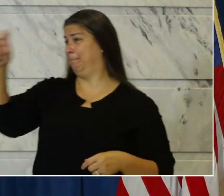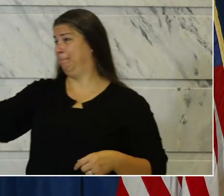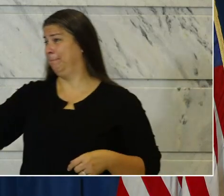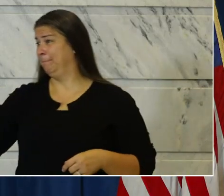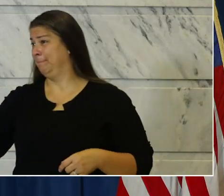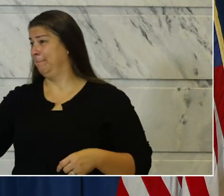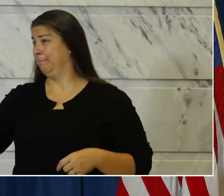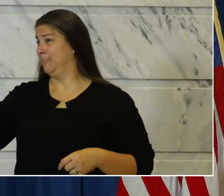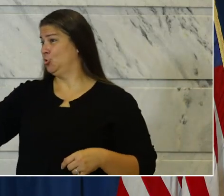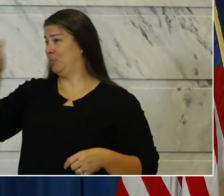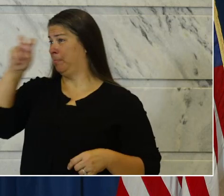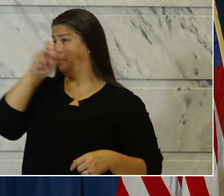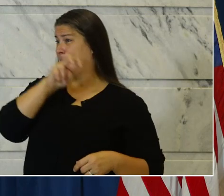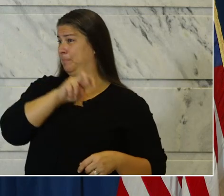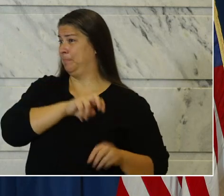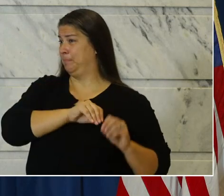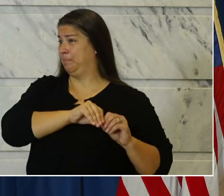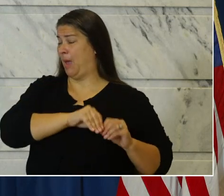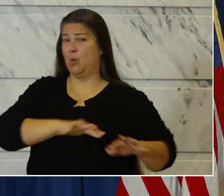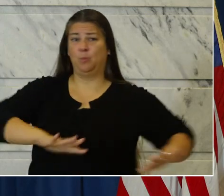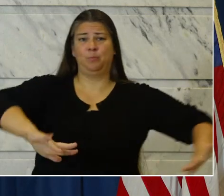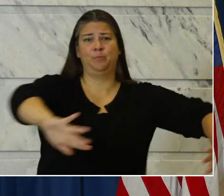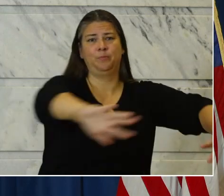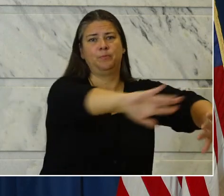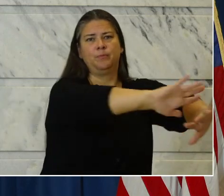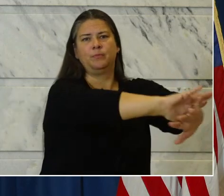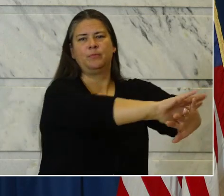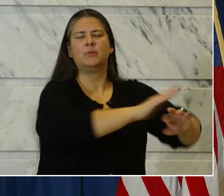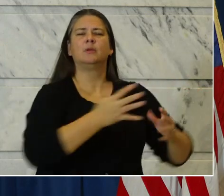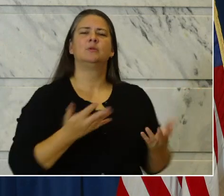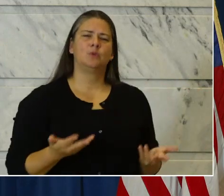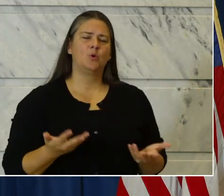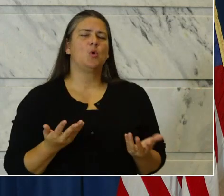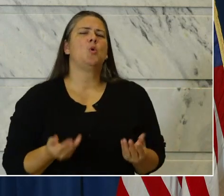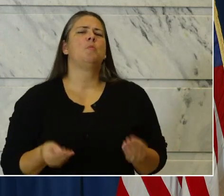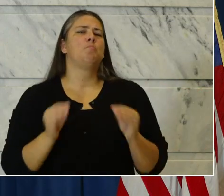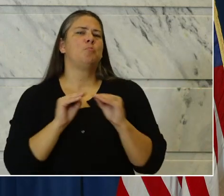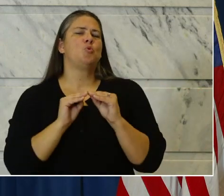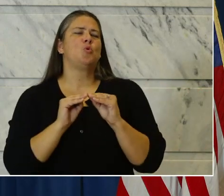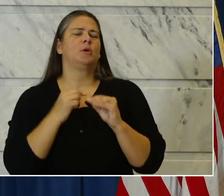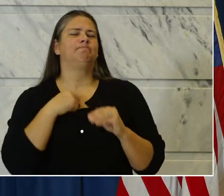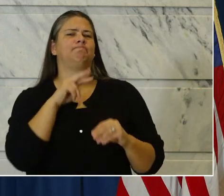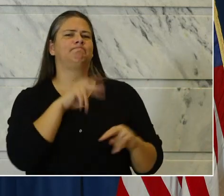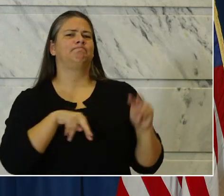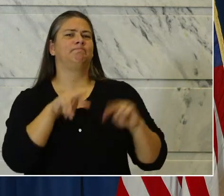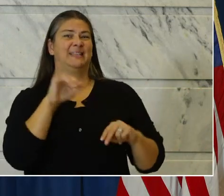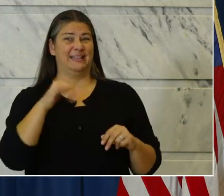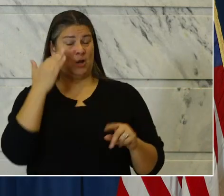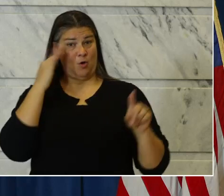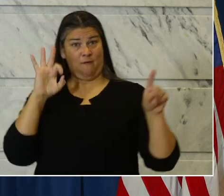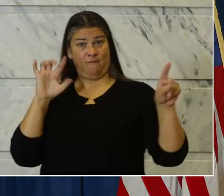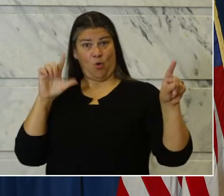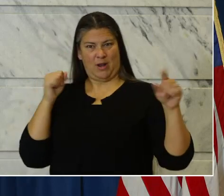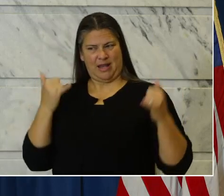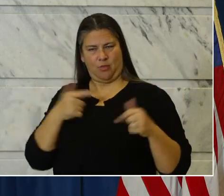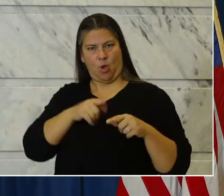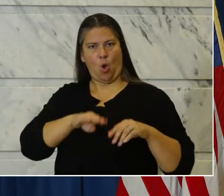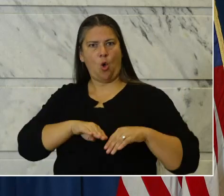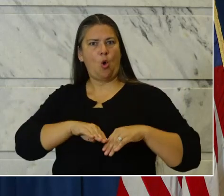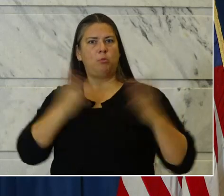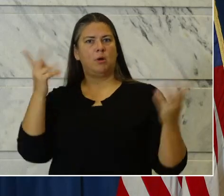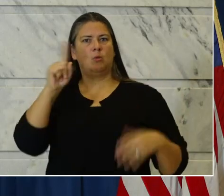beyond. So it is even more alarming with Florida now opening everything